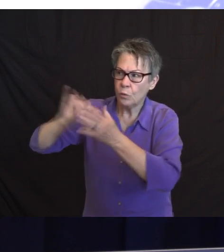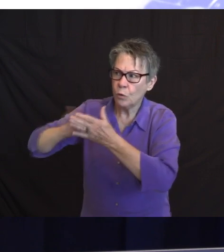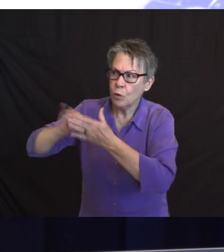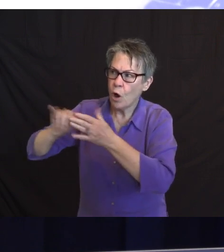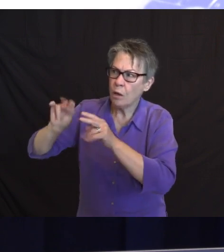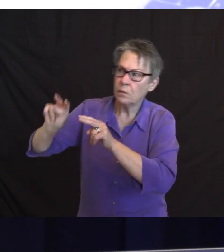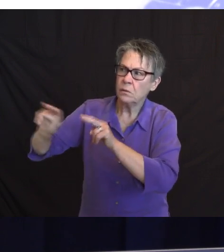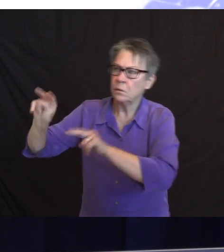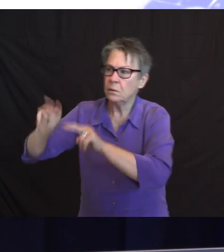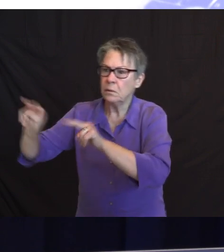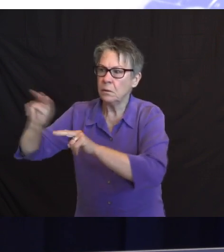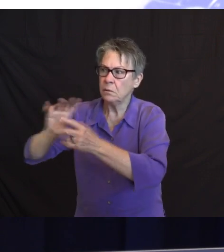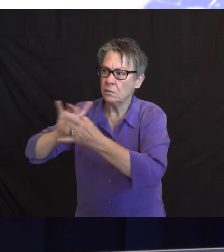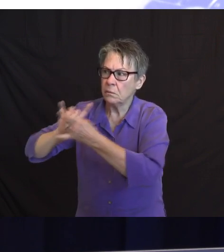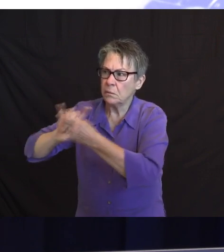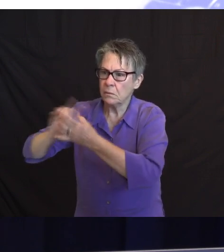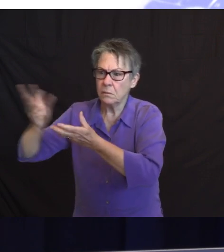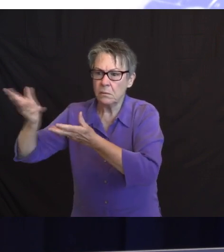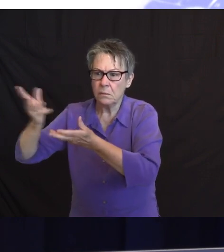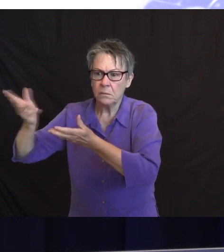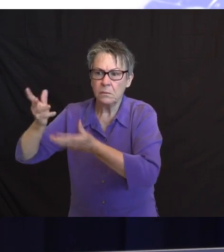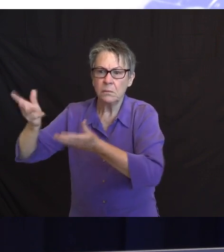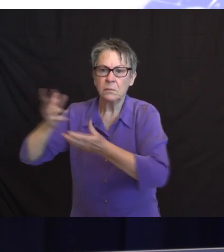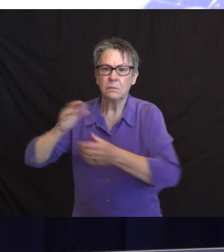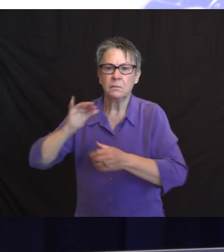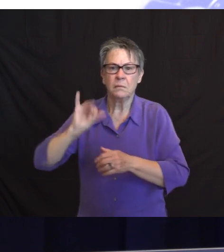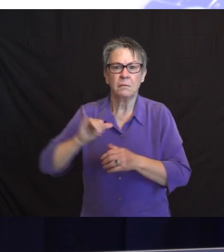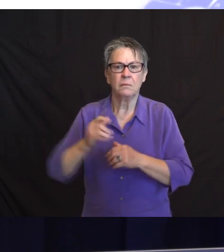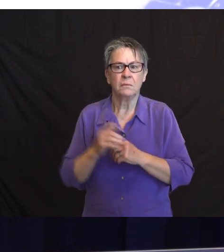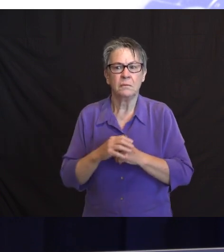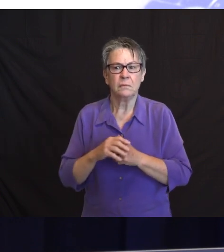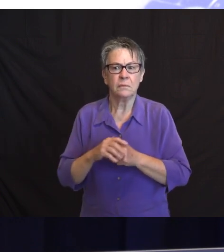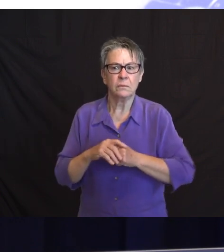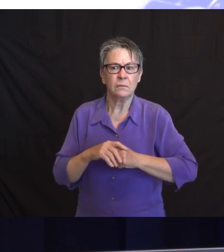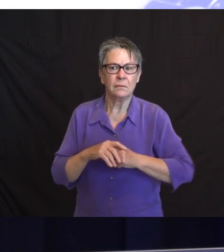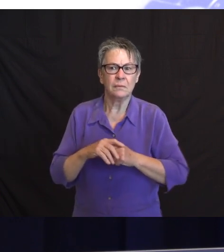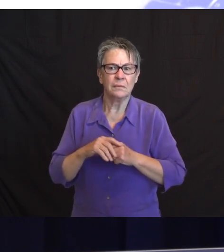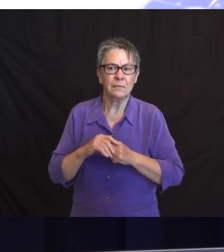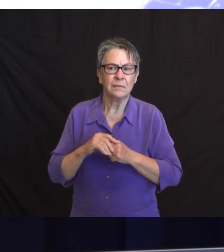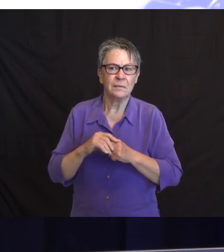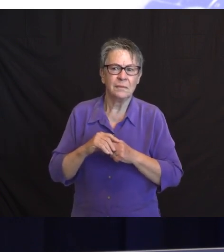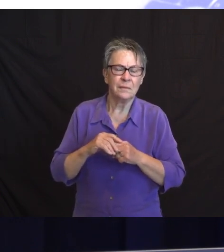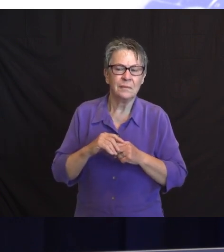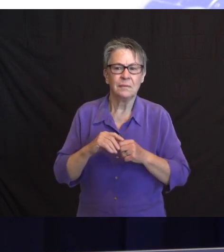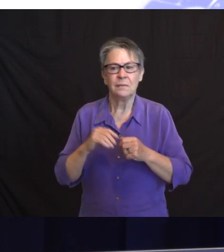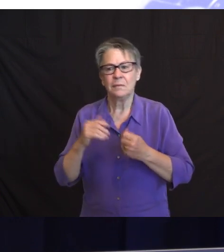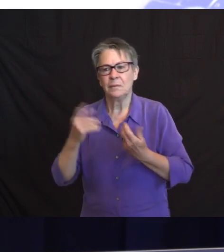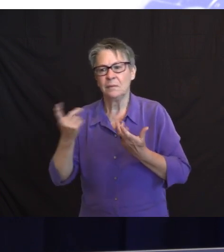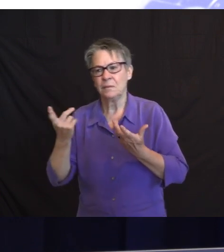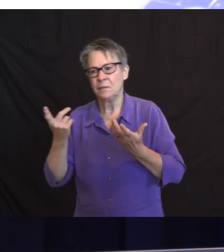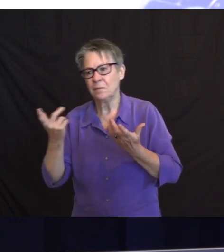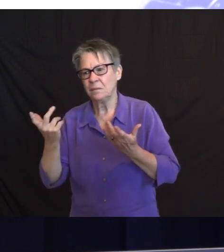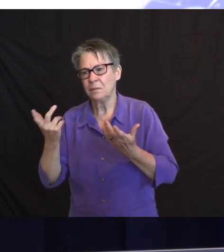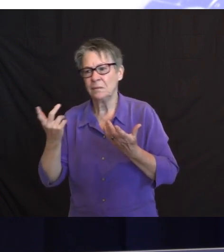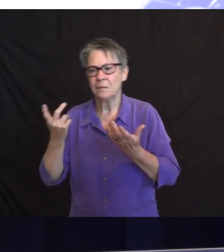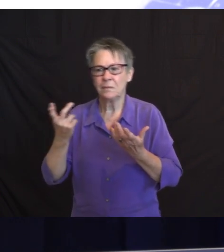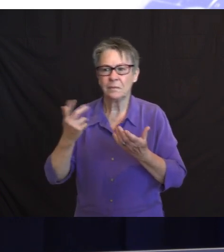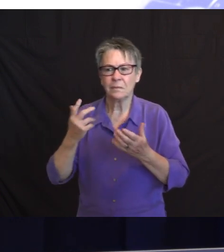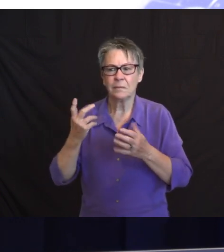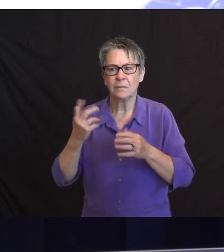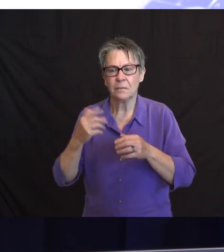in the last few months, say rail, we were low of 3.5% of our ridership was at our absolute